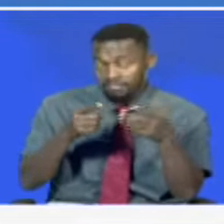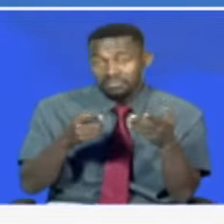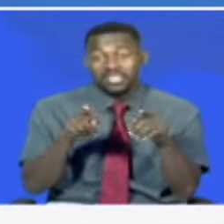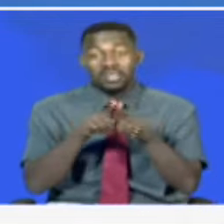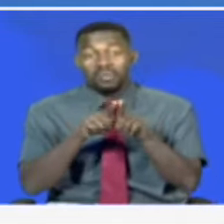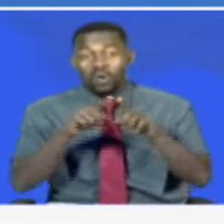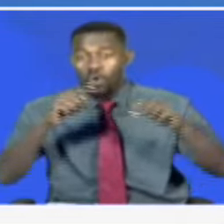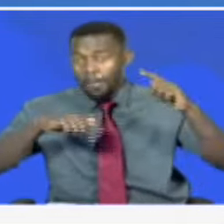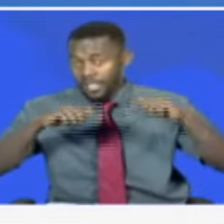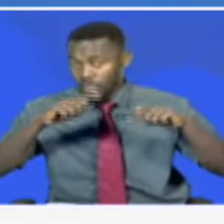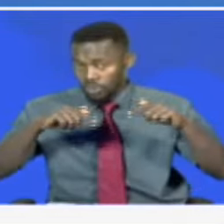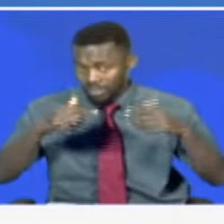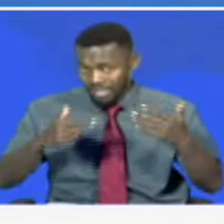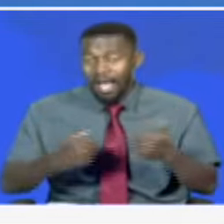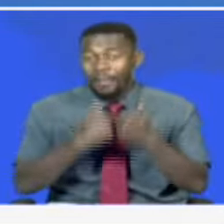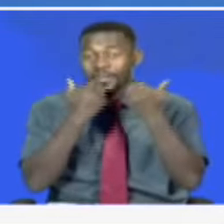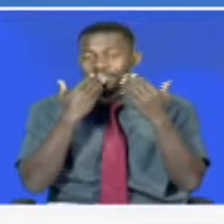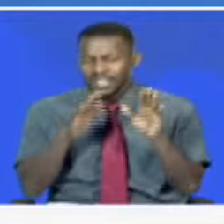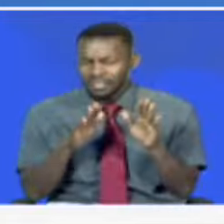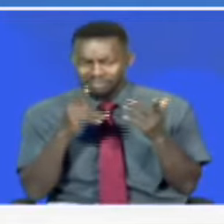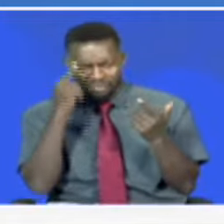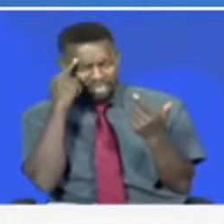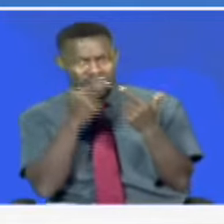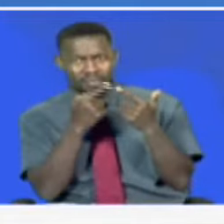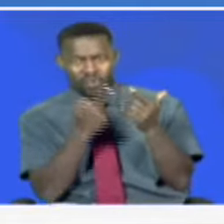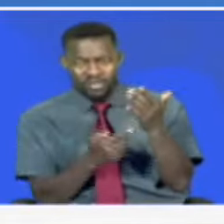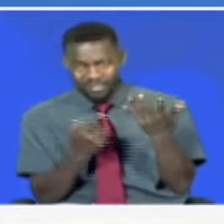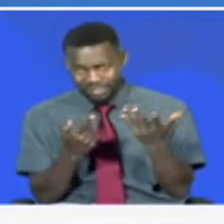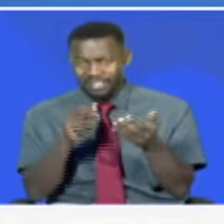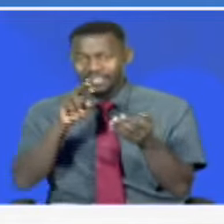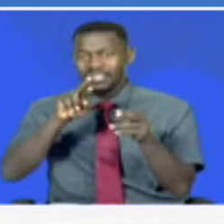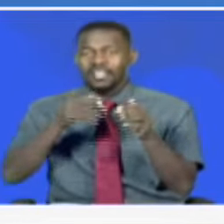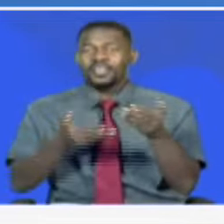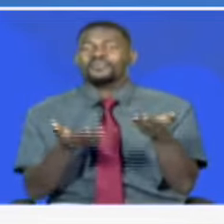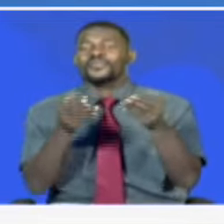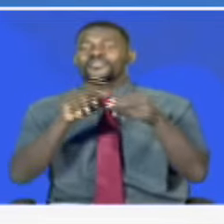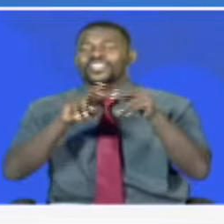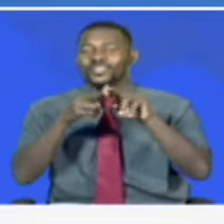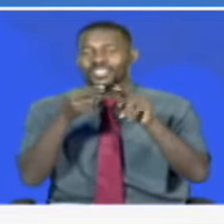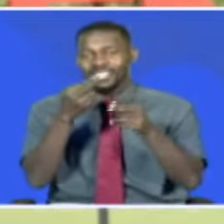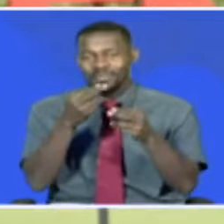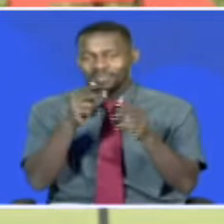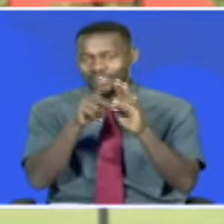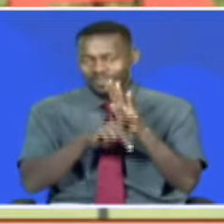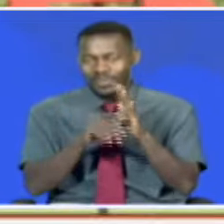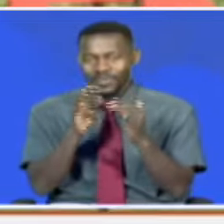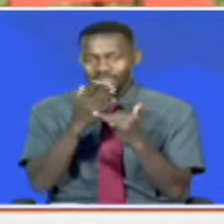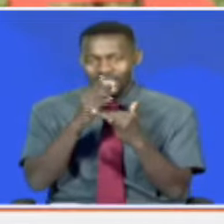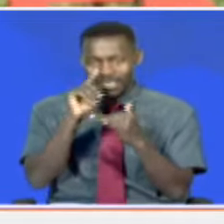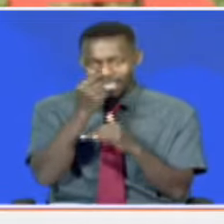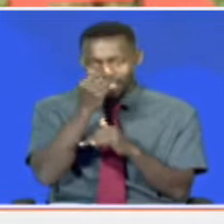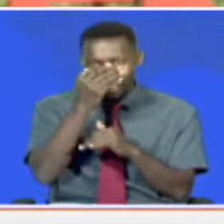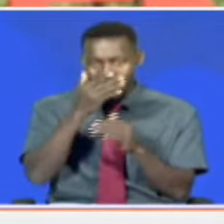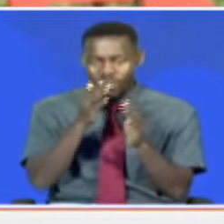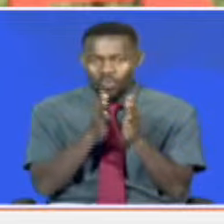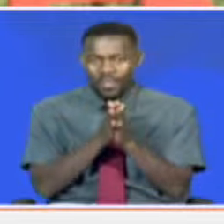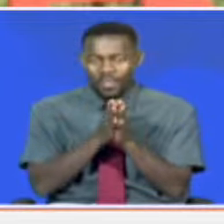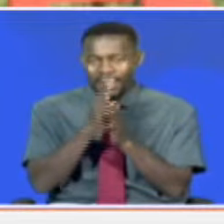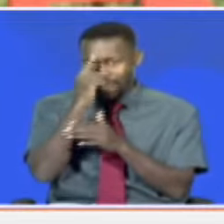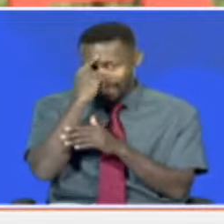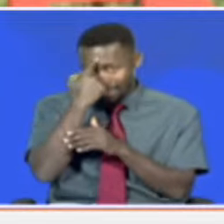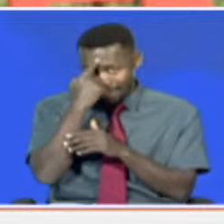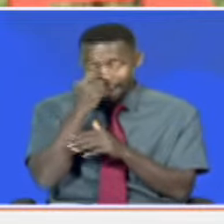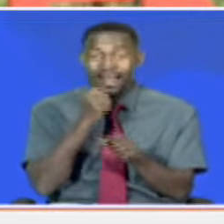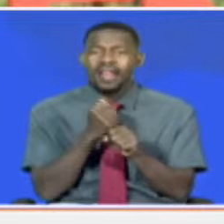hayo yaliandaliwa kukuza uwiano kati ya Kenya na India. We have done the similar things in India, we have done the